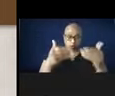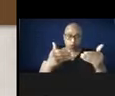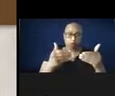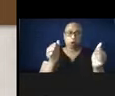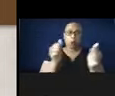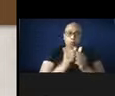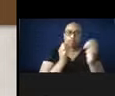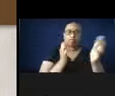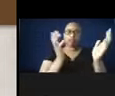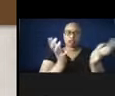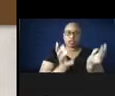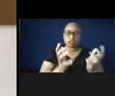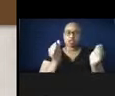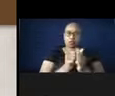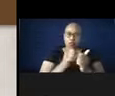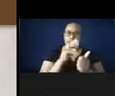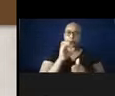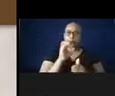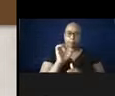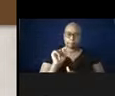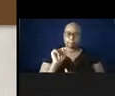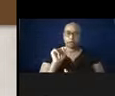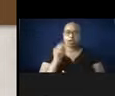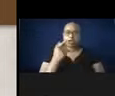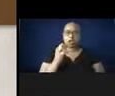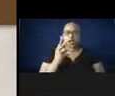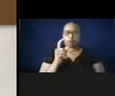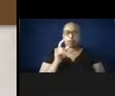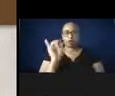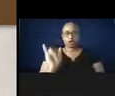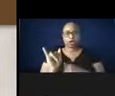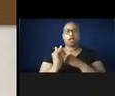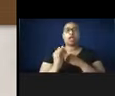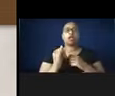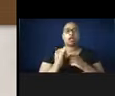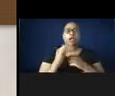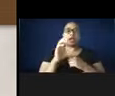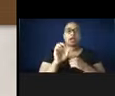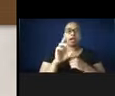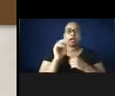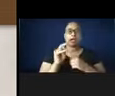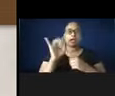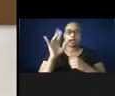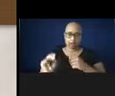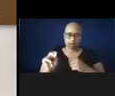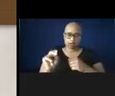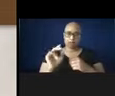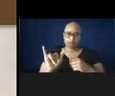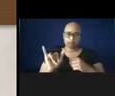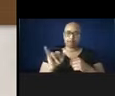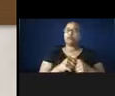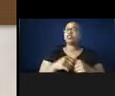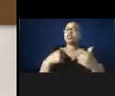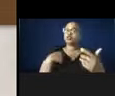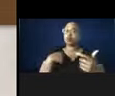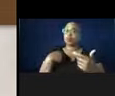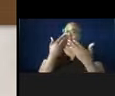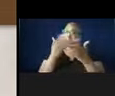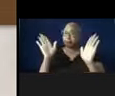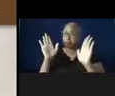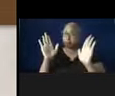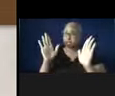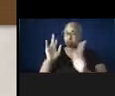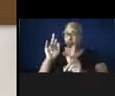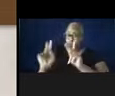At the same time, we issued the RFEI. We said, public, what are your brainstormed ideas for adaptive reuse